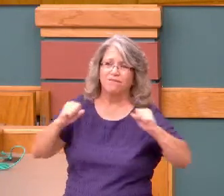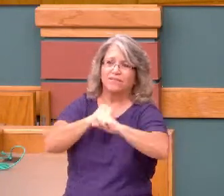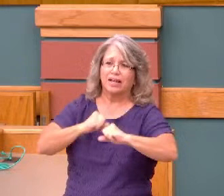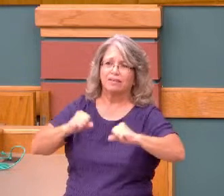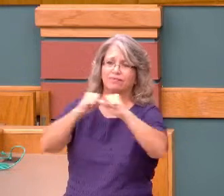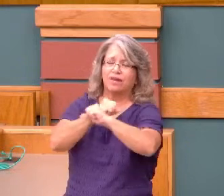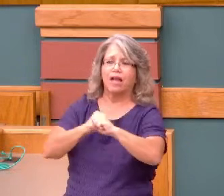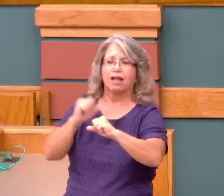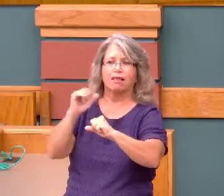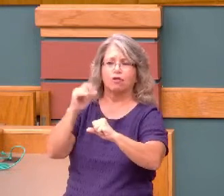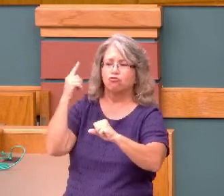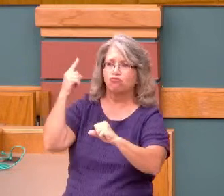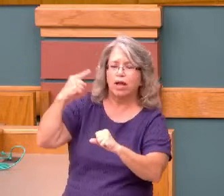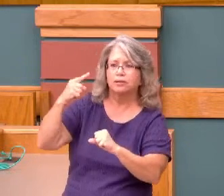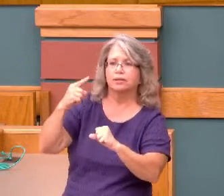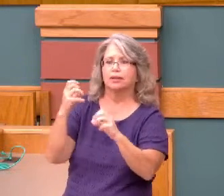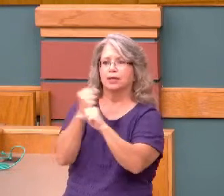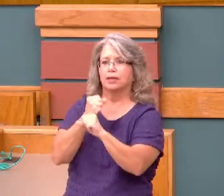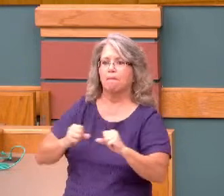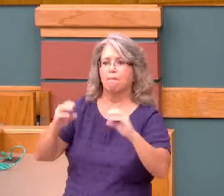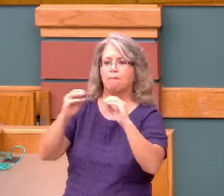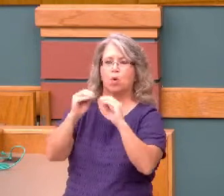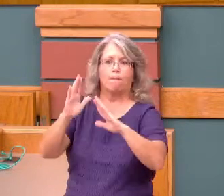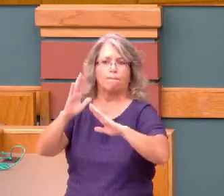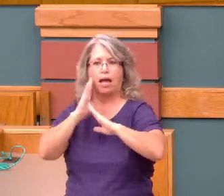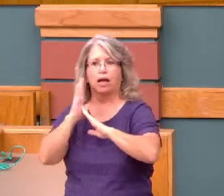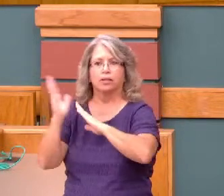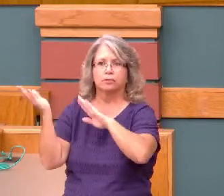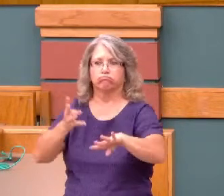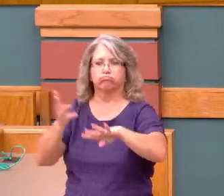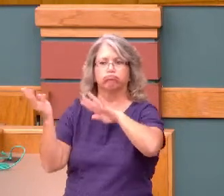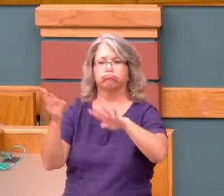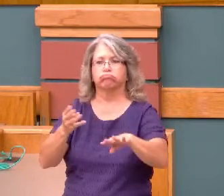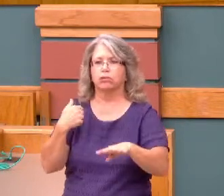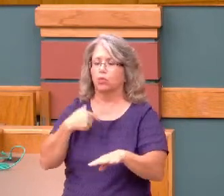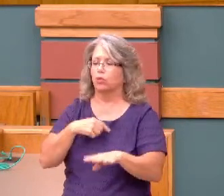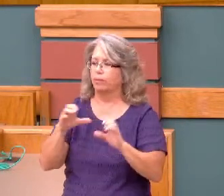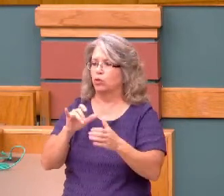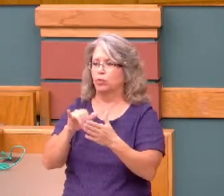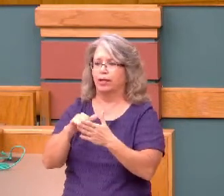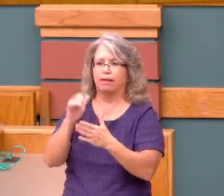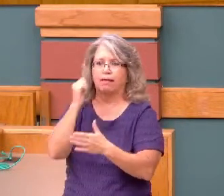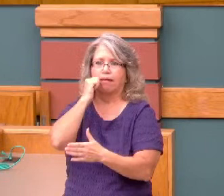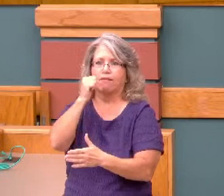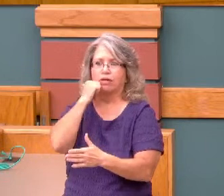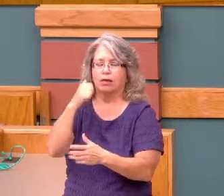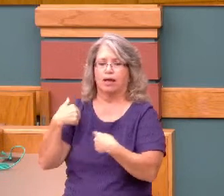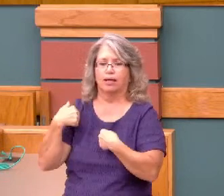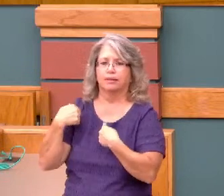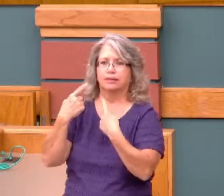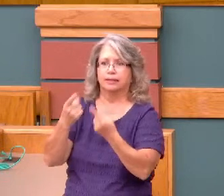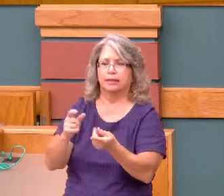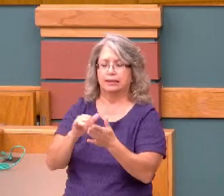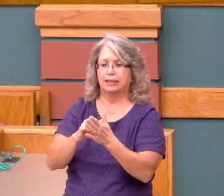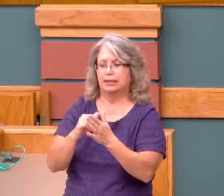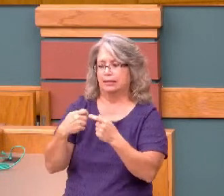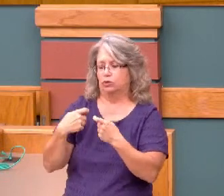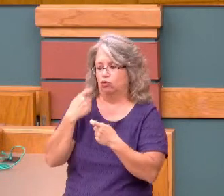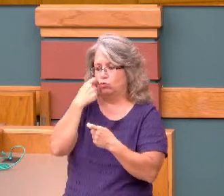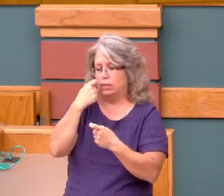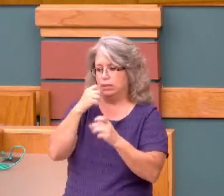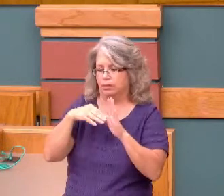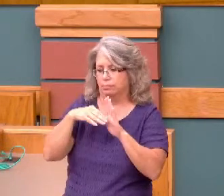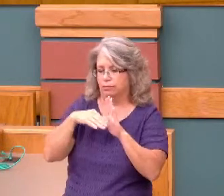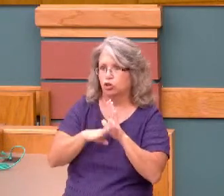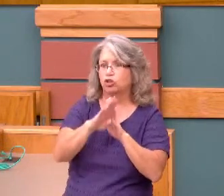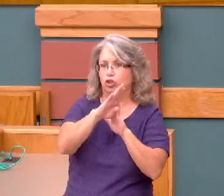more beds online. And we've been doing that every single day since we started this surge. And